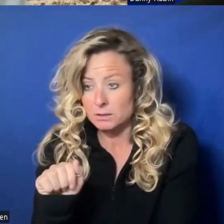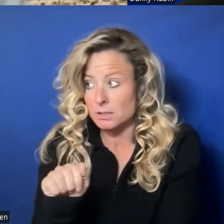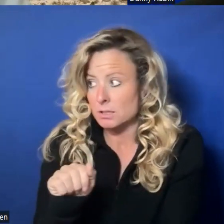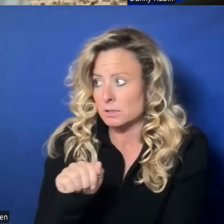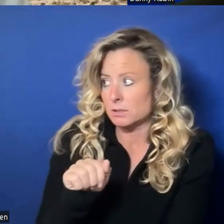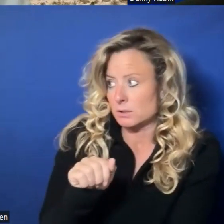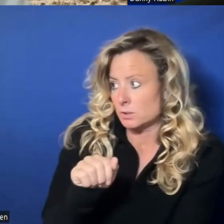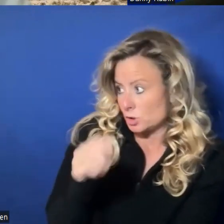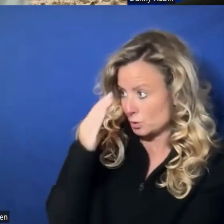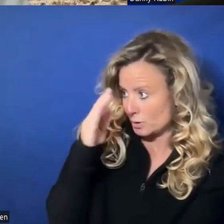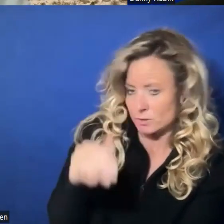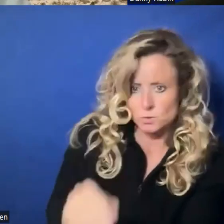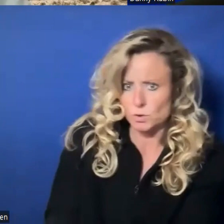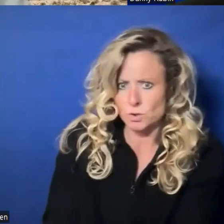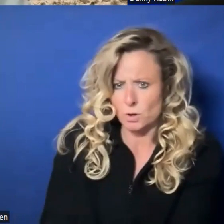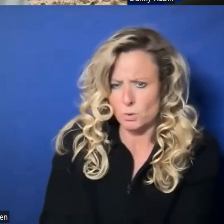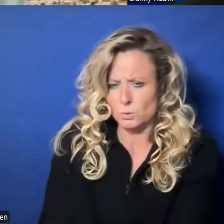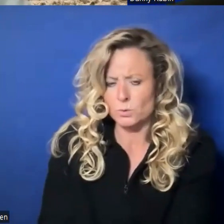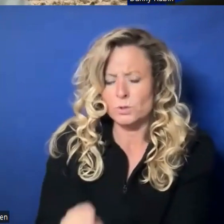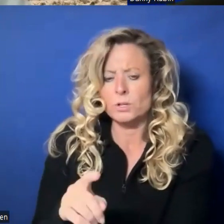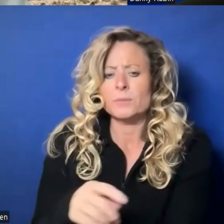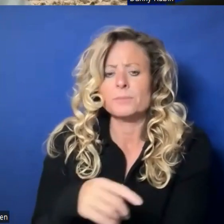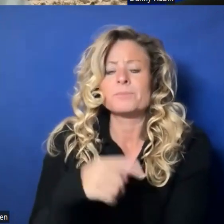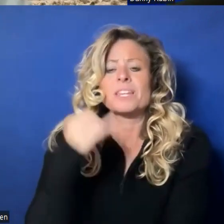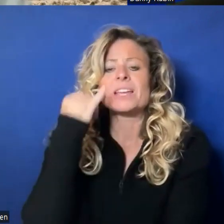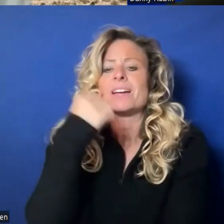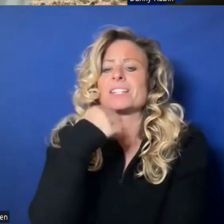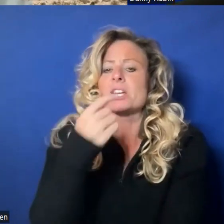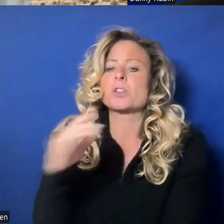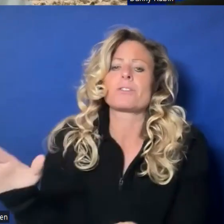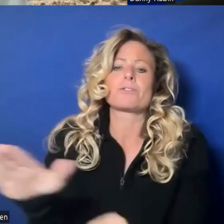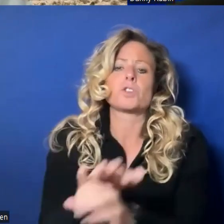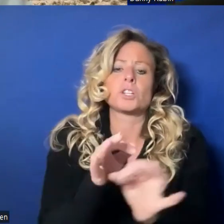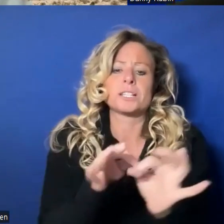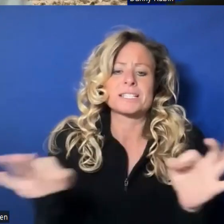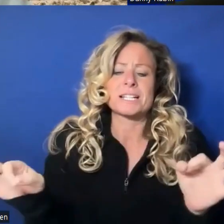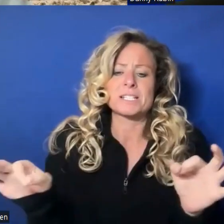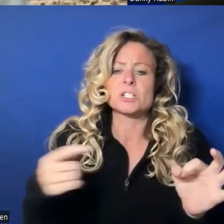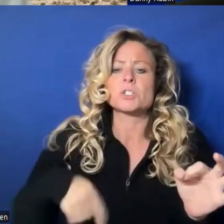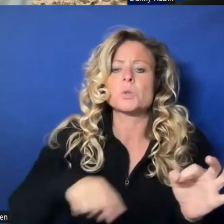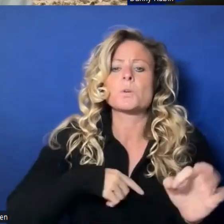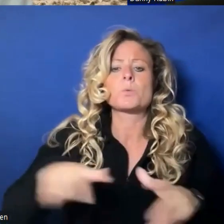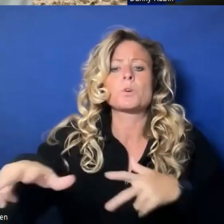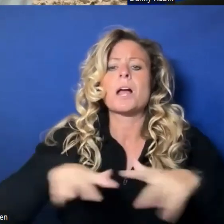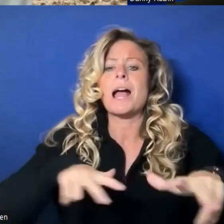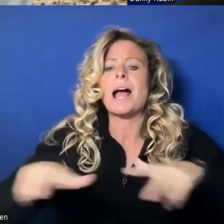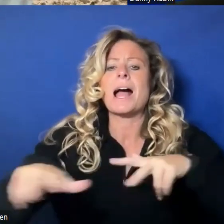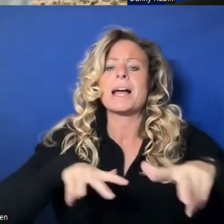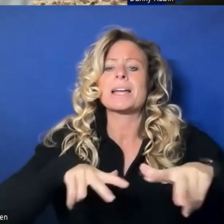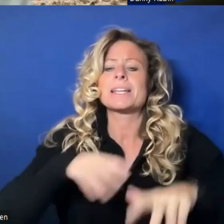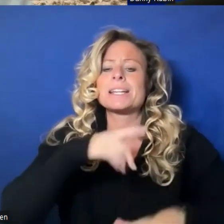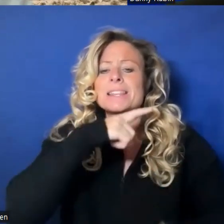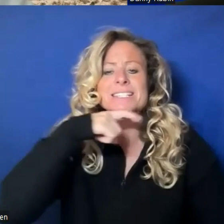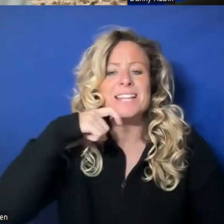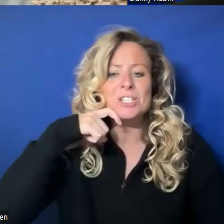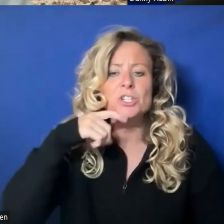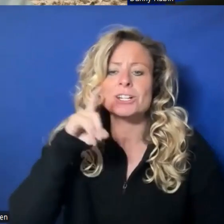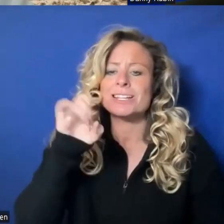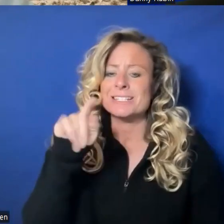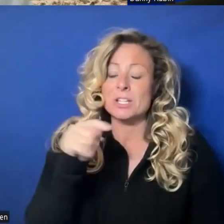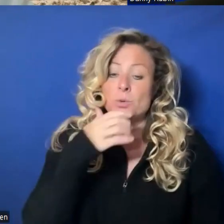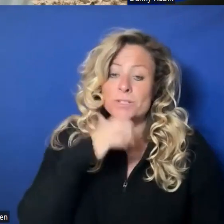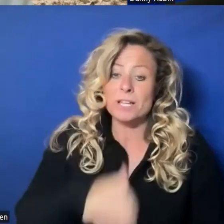Okay. But if I tell you the following sentence, we were hiking in the desert, it was very hot, so we